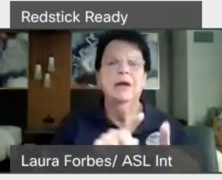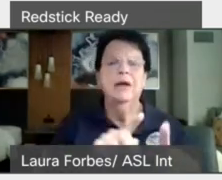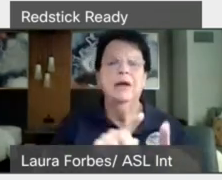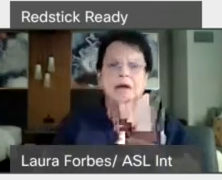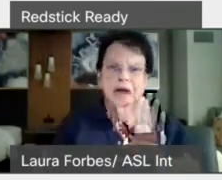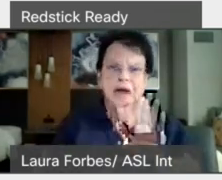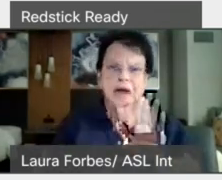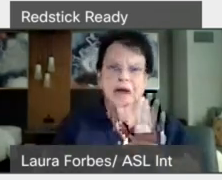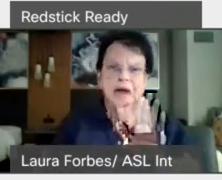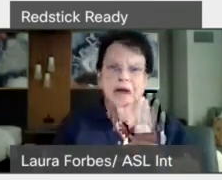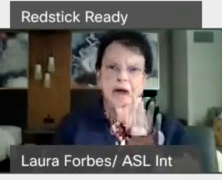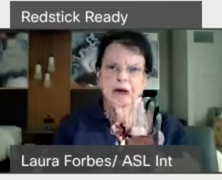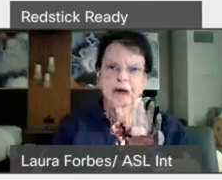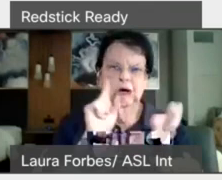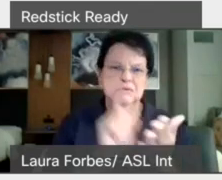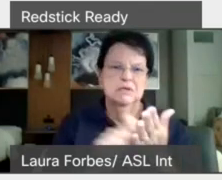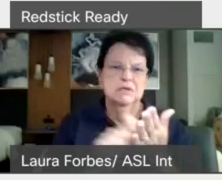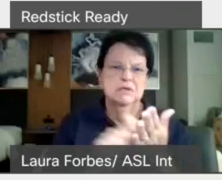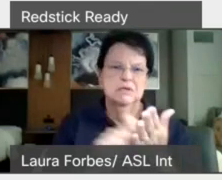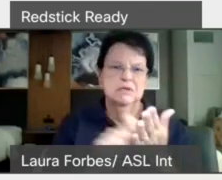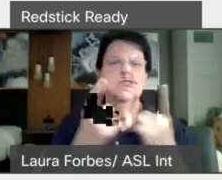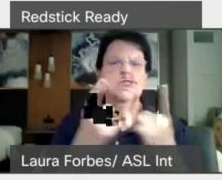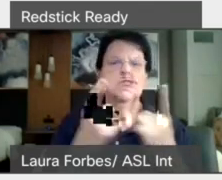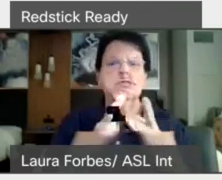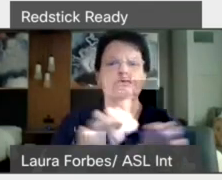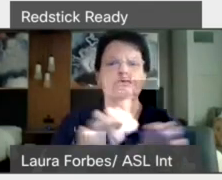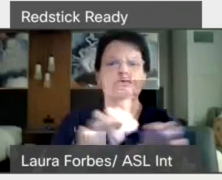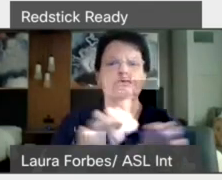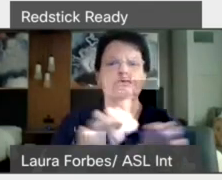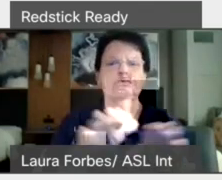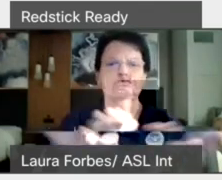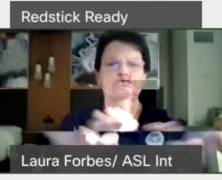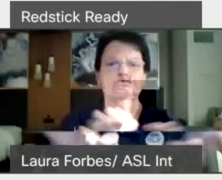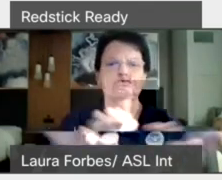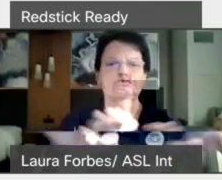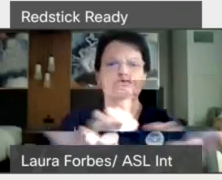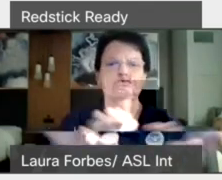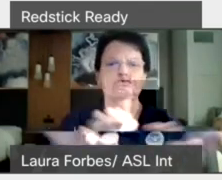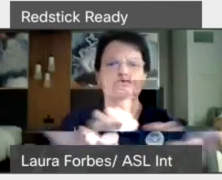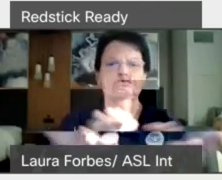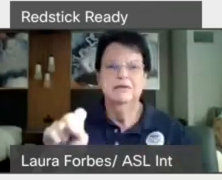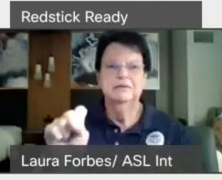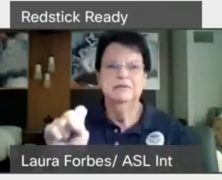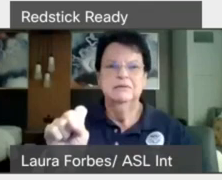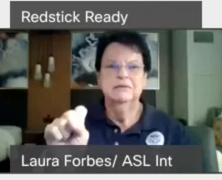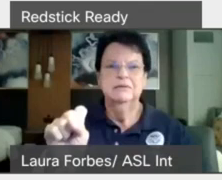Assistant Secretary of the Department of Children and Family Services, DCFS, Ms. Shavana